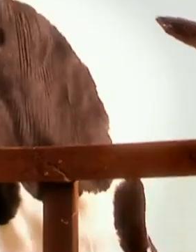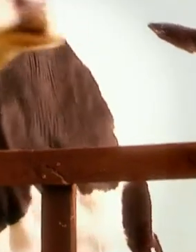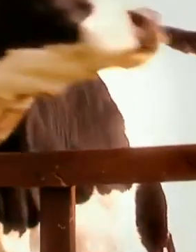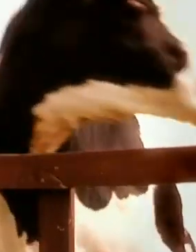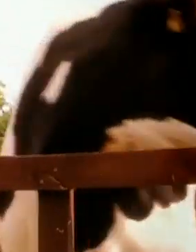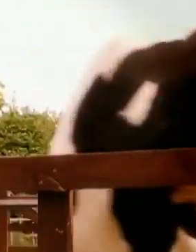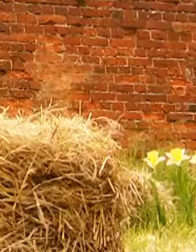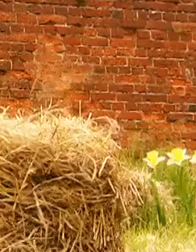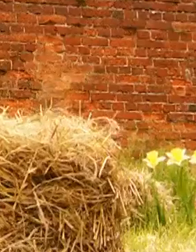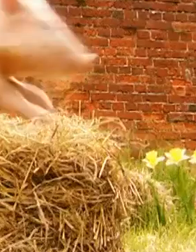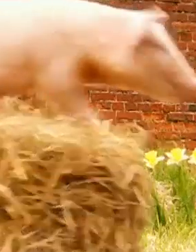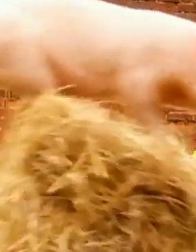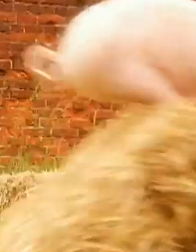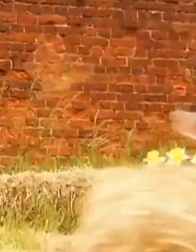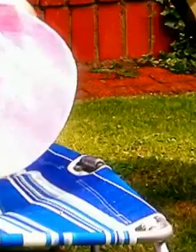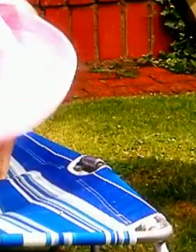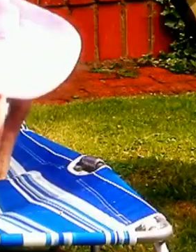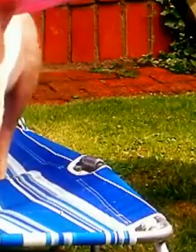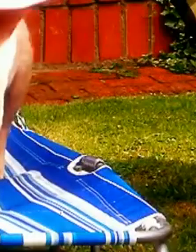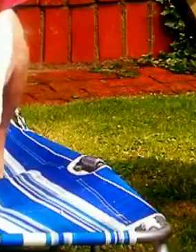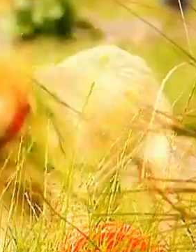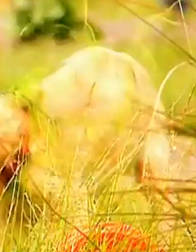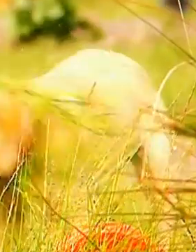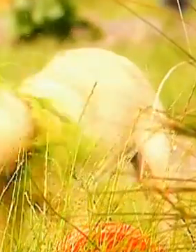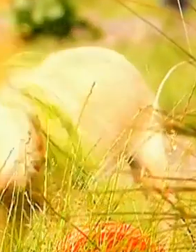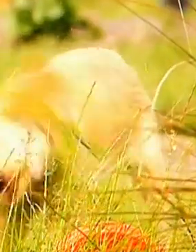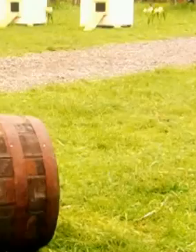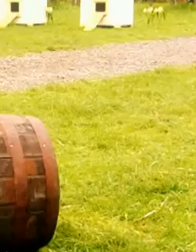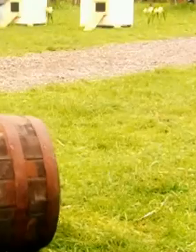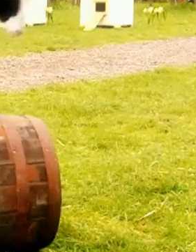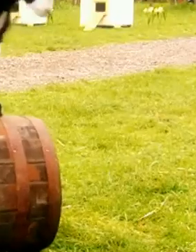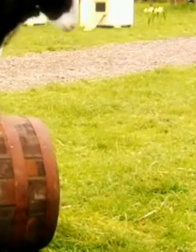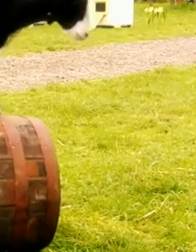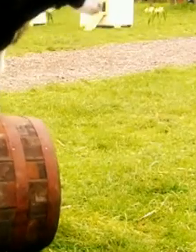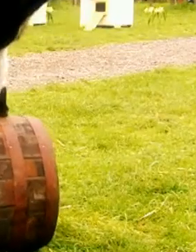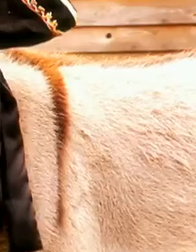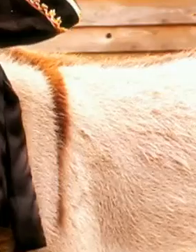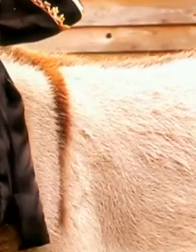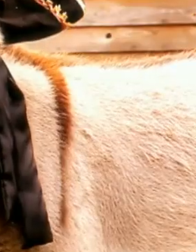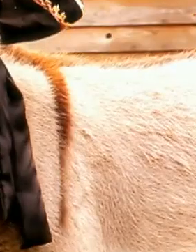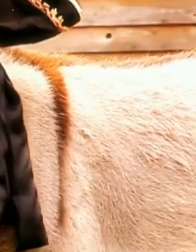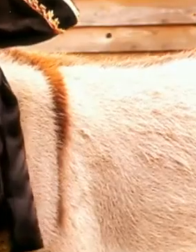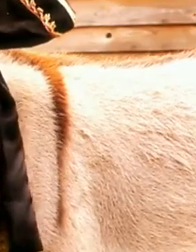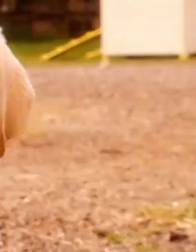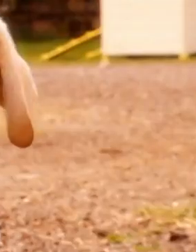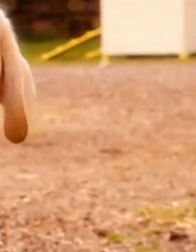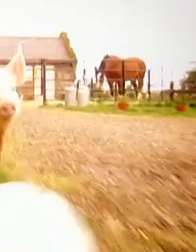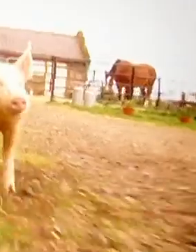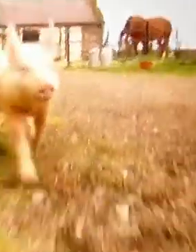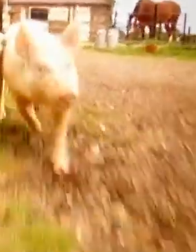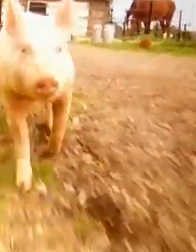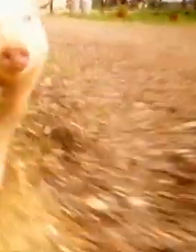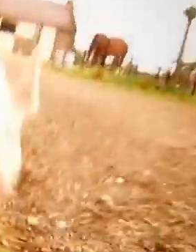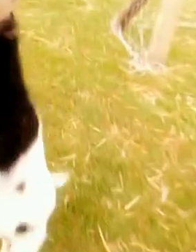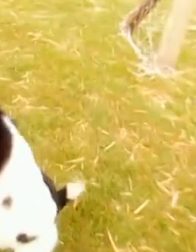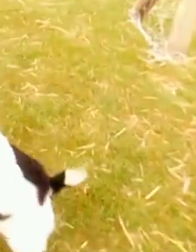Take cover! Anything can happen when Pedal, Digger, Go-bo and Dash get together. Cool!